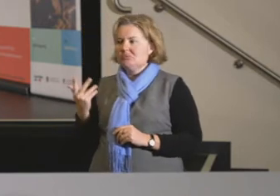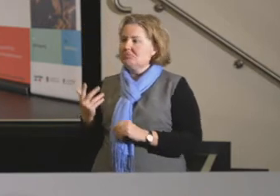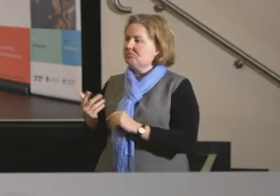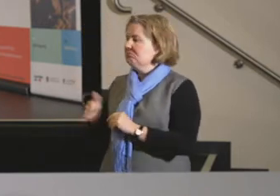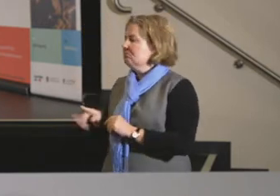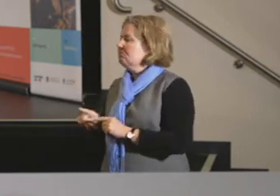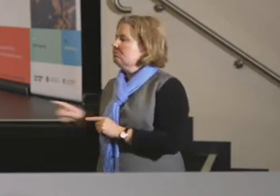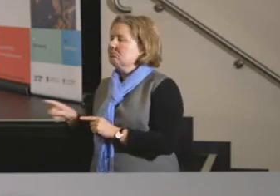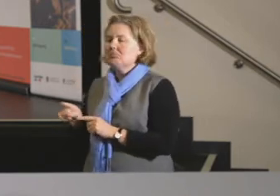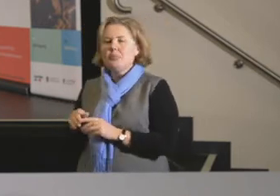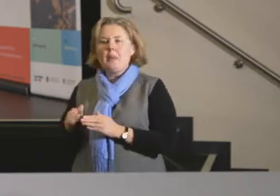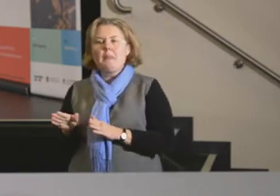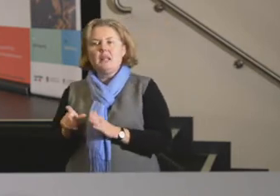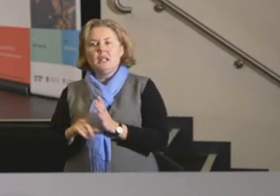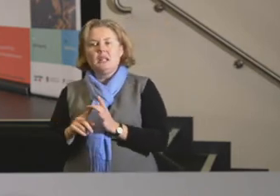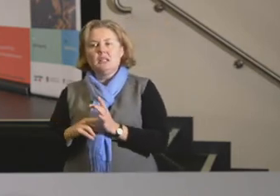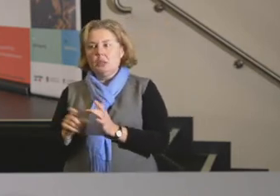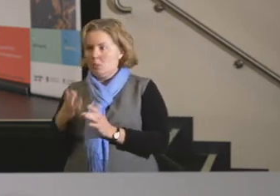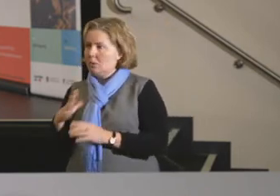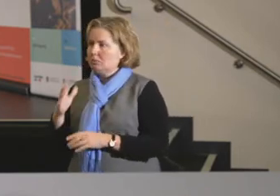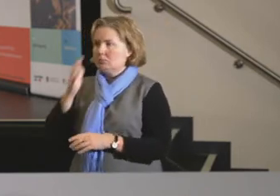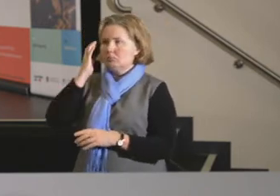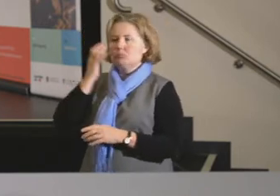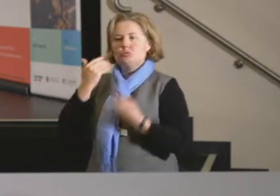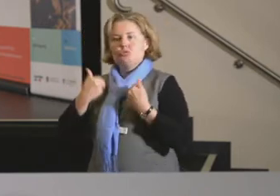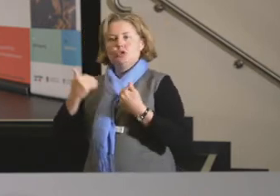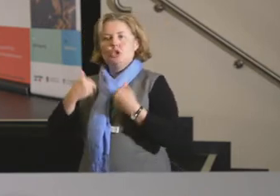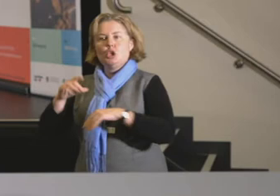all want and need the same kind of thing in response.